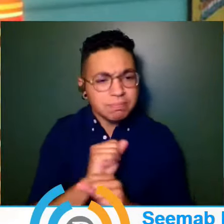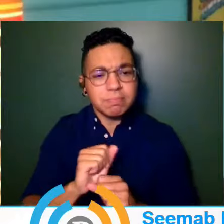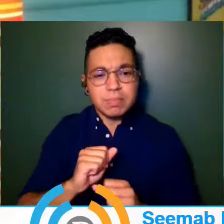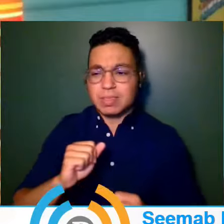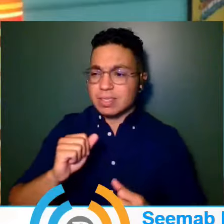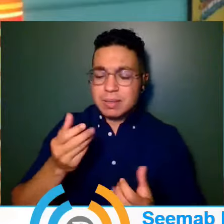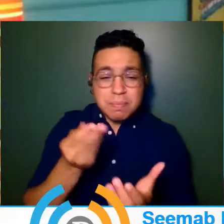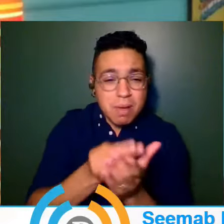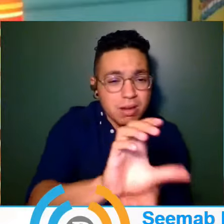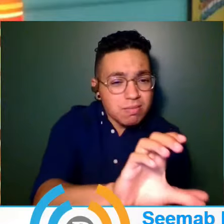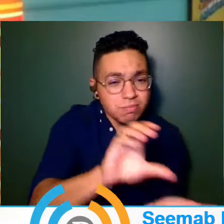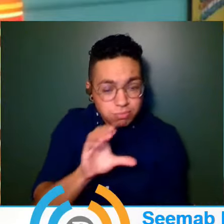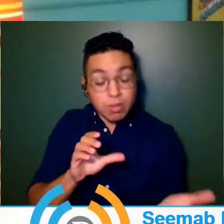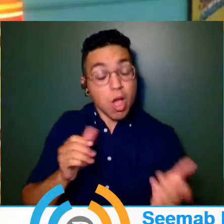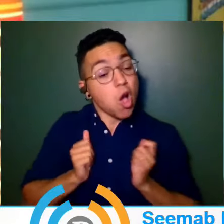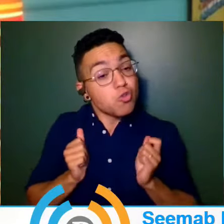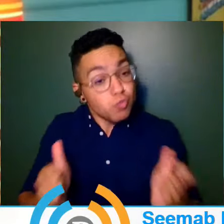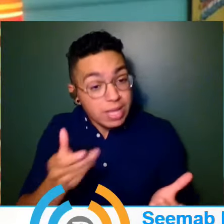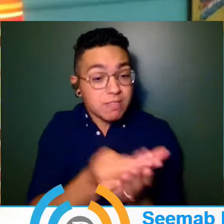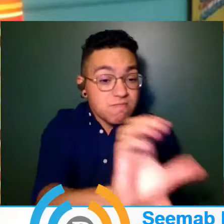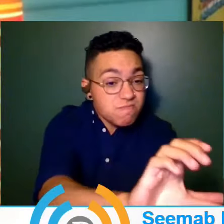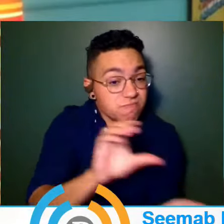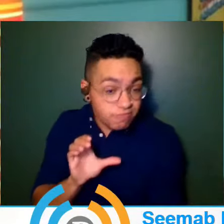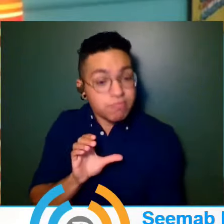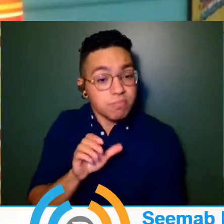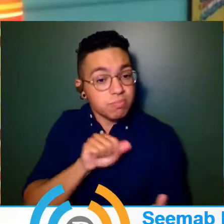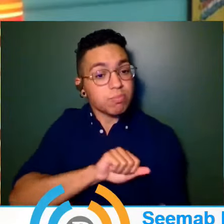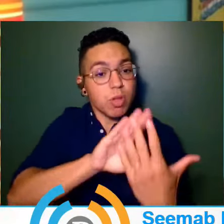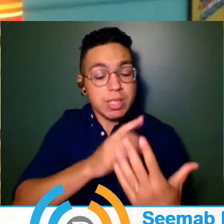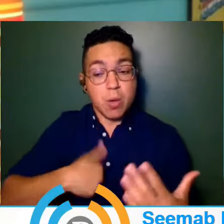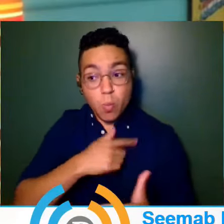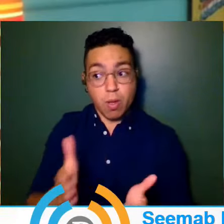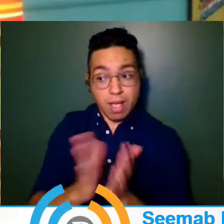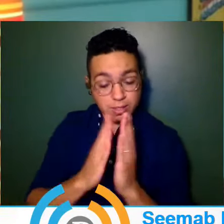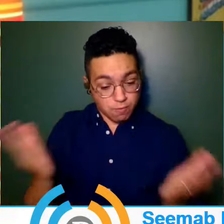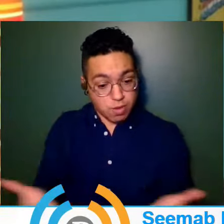aggressive defunding strategies that we're asking for in this protest